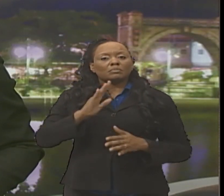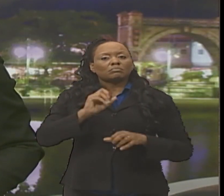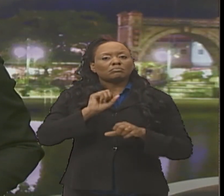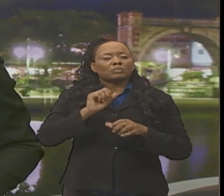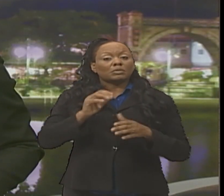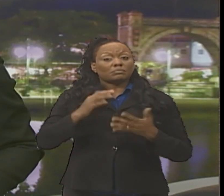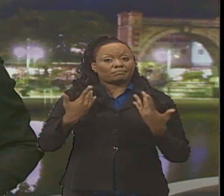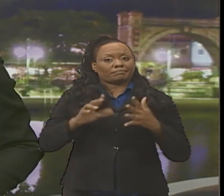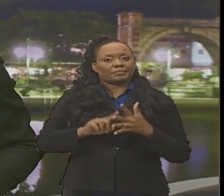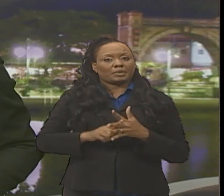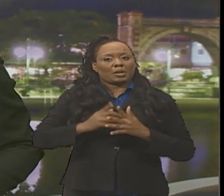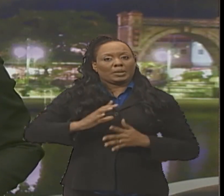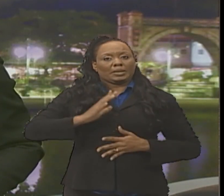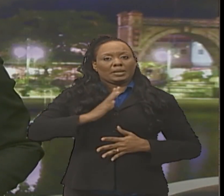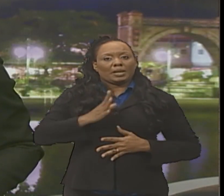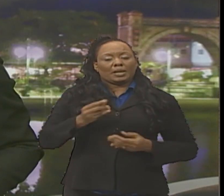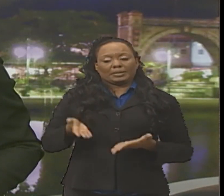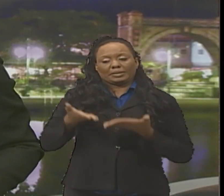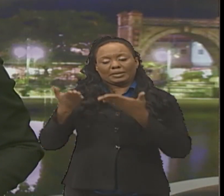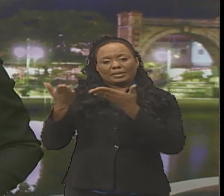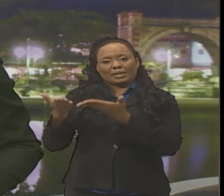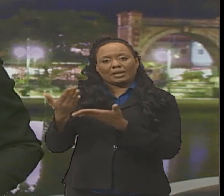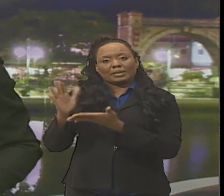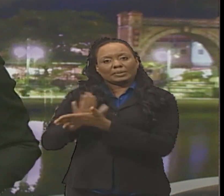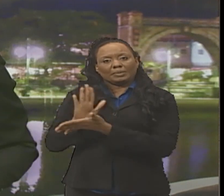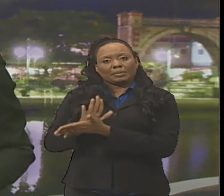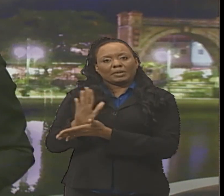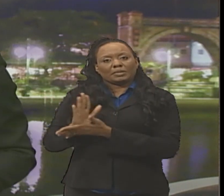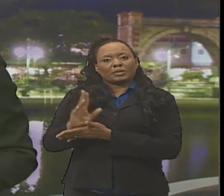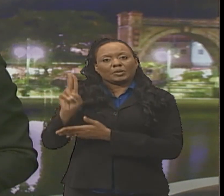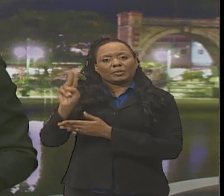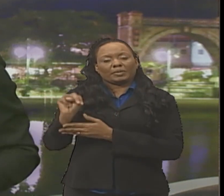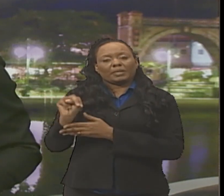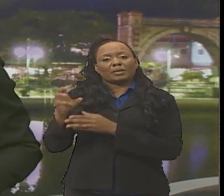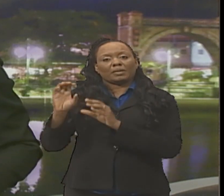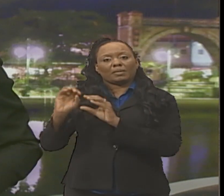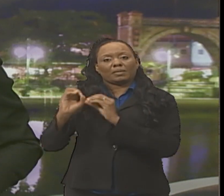to Michael Moeller, Director General of the United Nations Office, today.